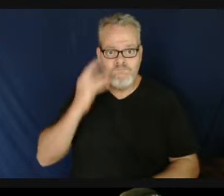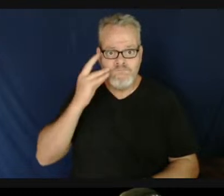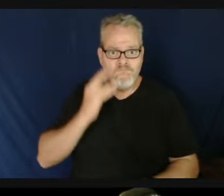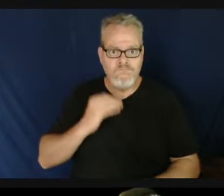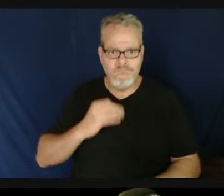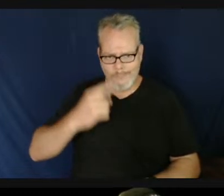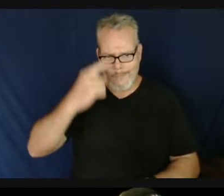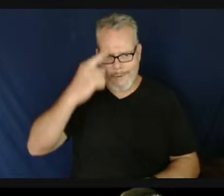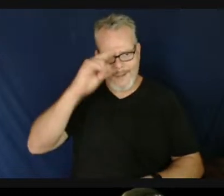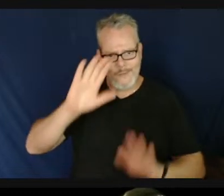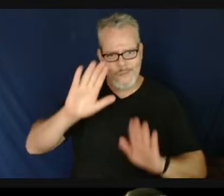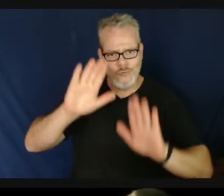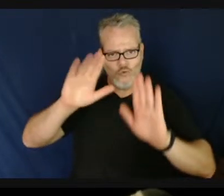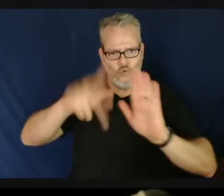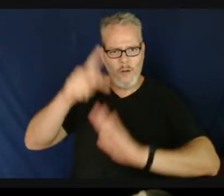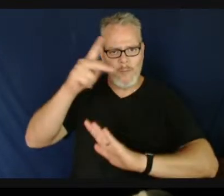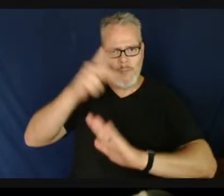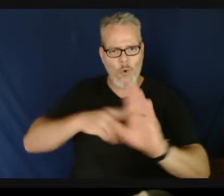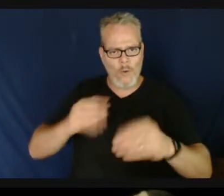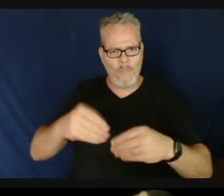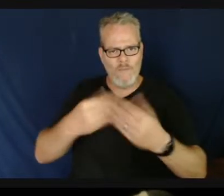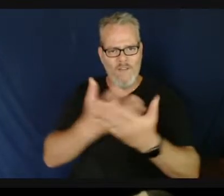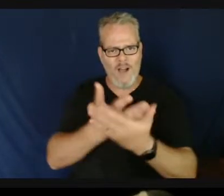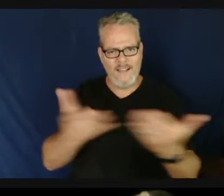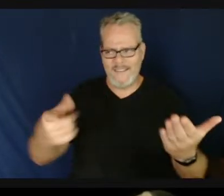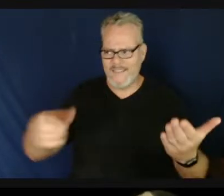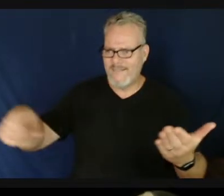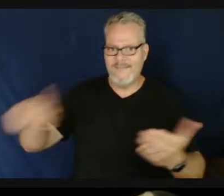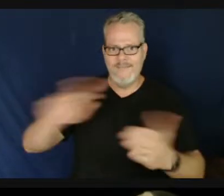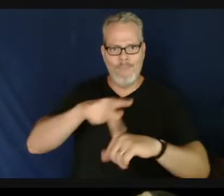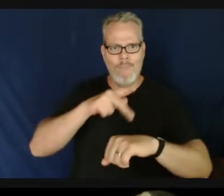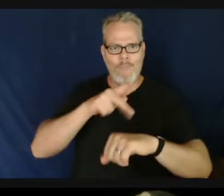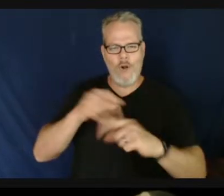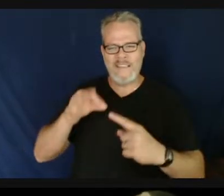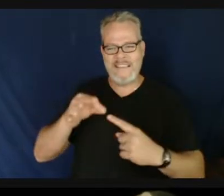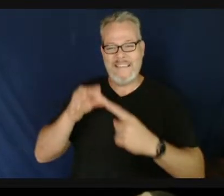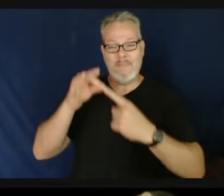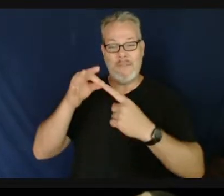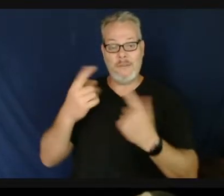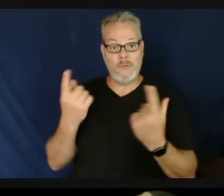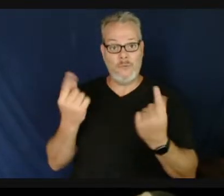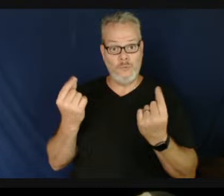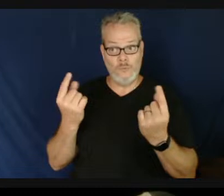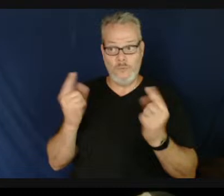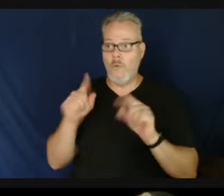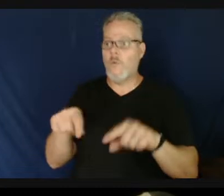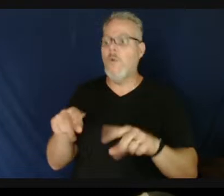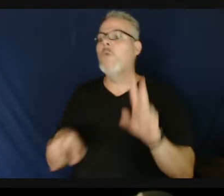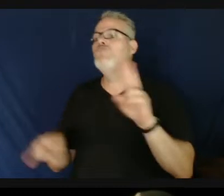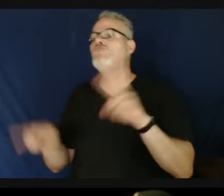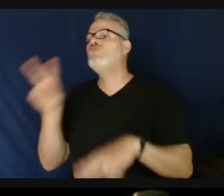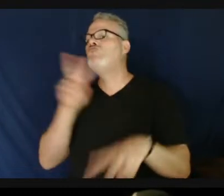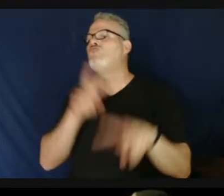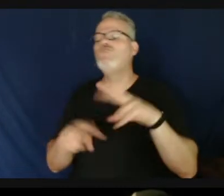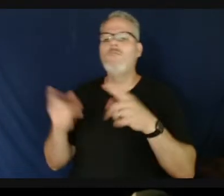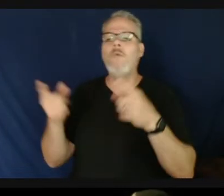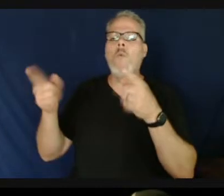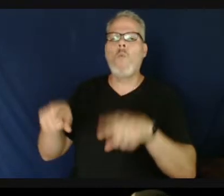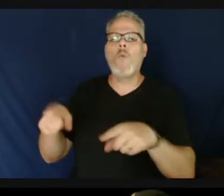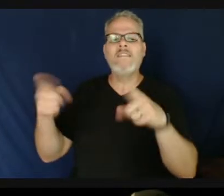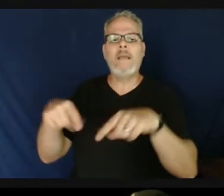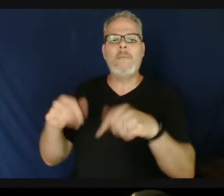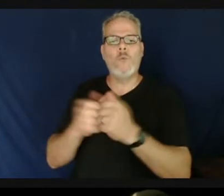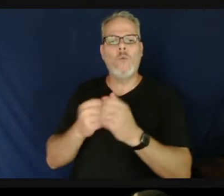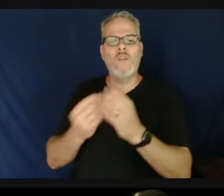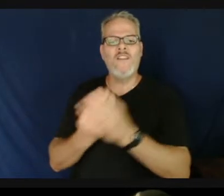a great program that the park offers, especially since you're going up there to see what's happening with the episodes. Spend